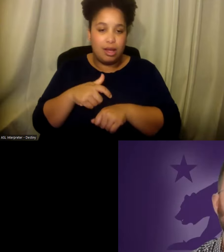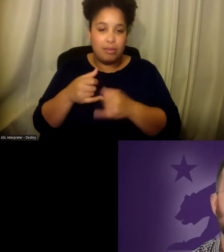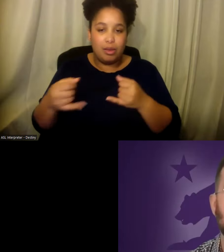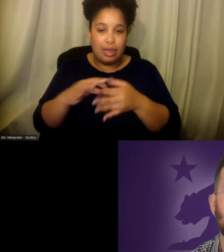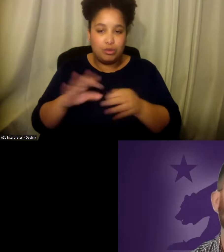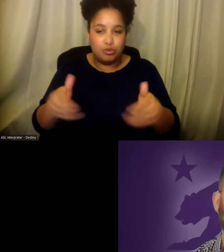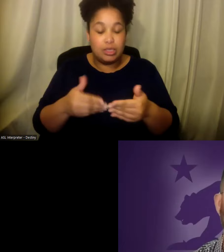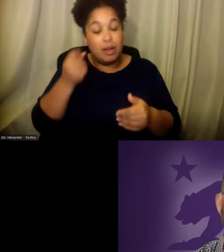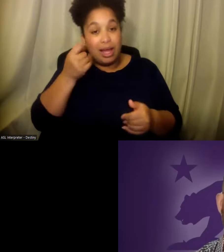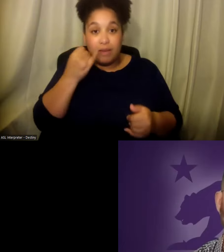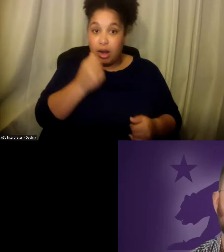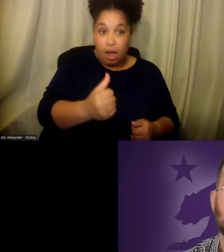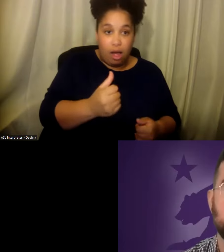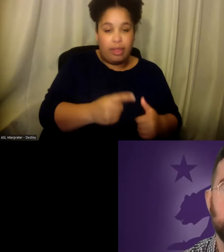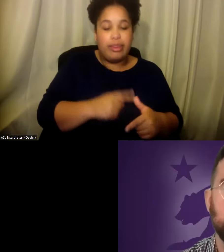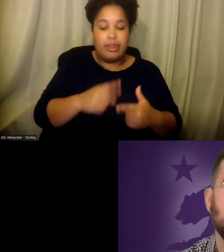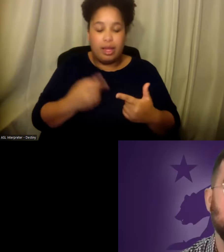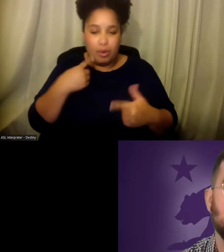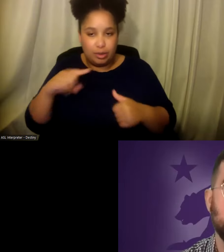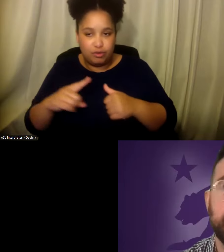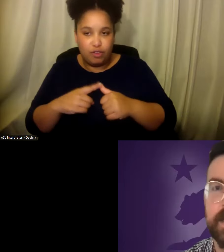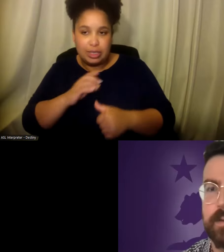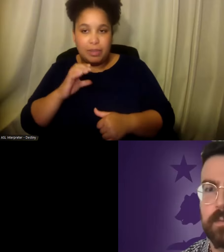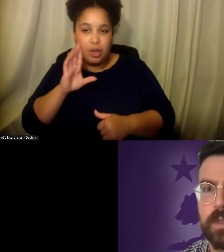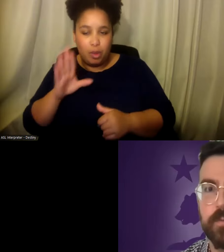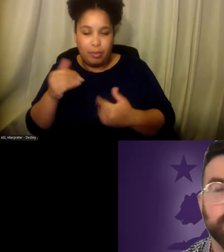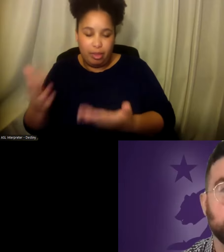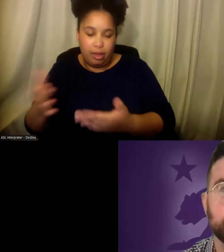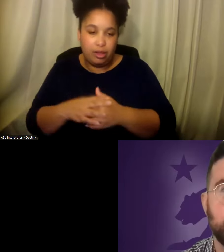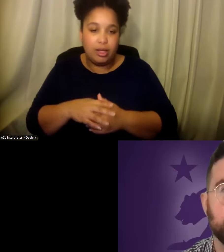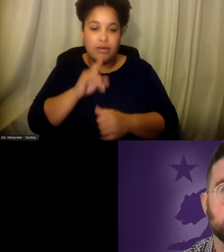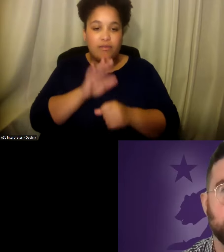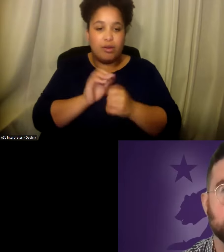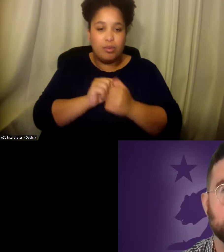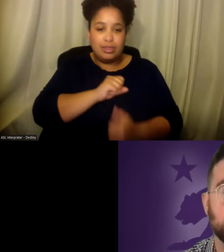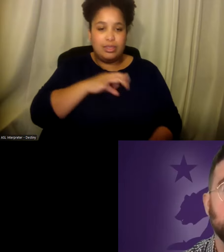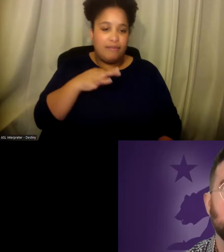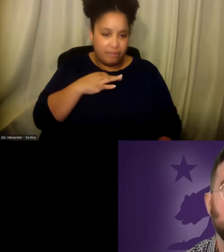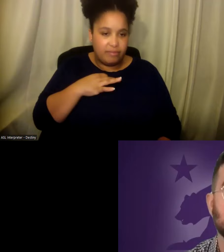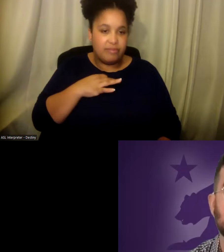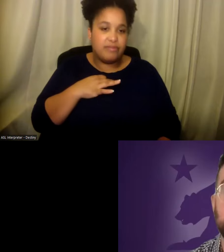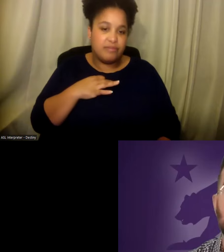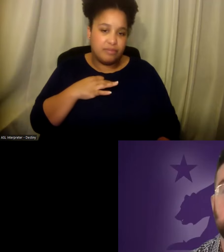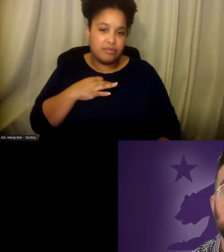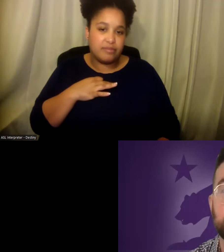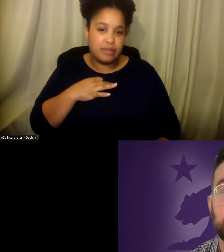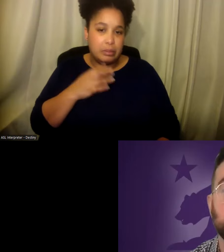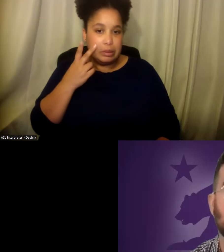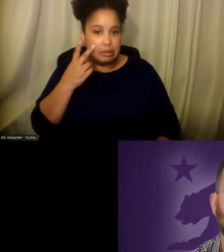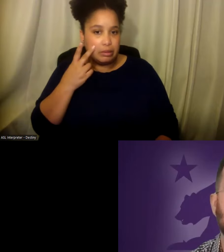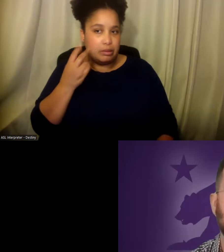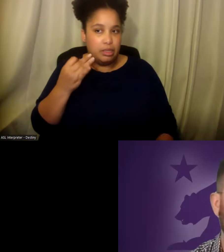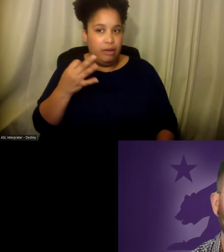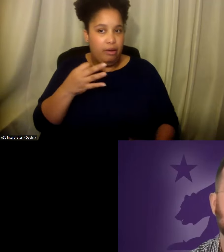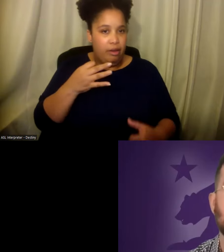it isn't, it'll be there when it reaches first committee, and I can confirm with our staff as well to see whether or not it's in